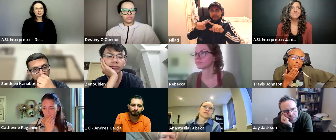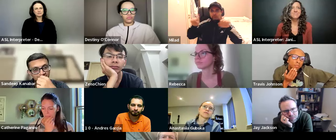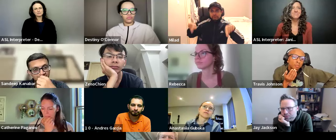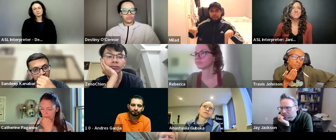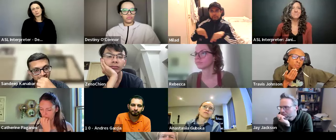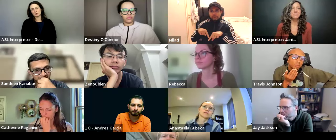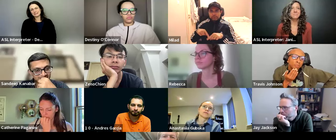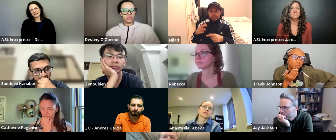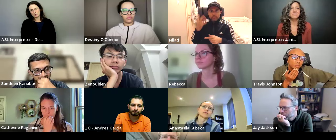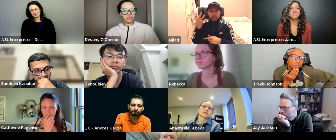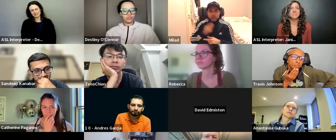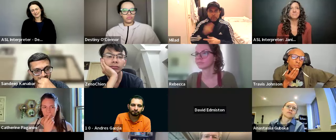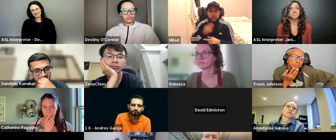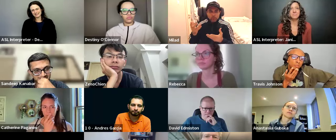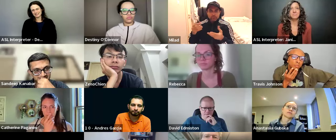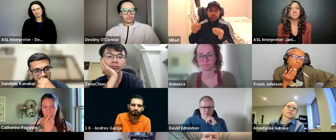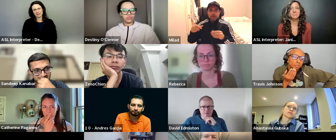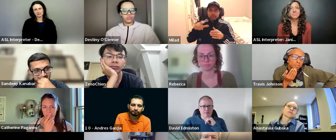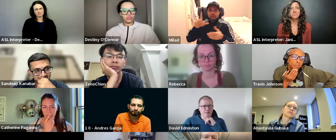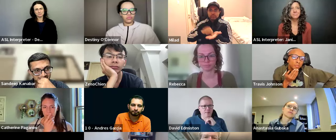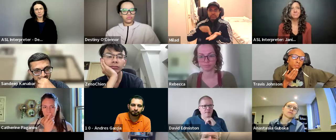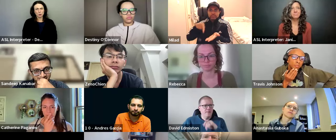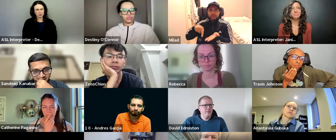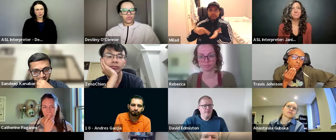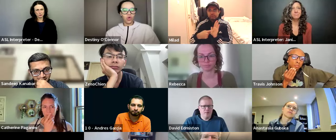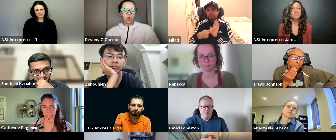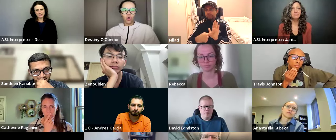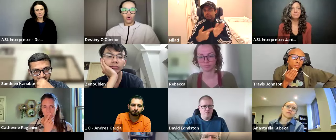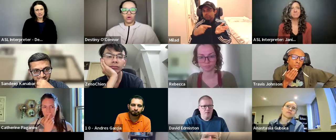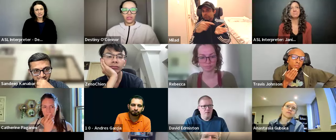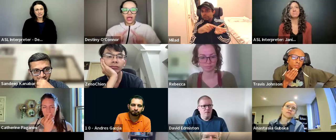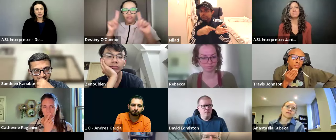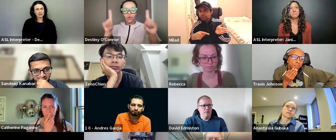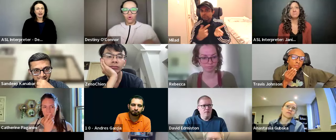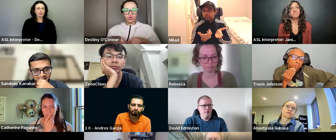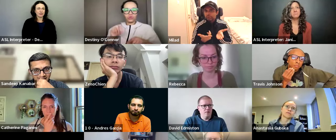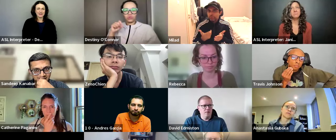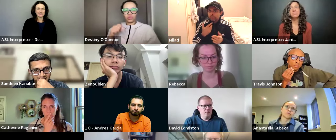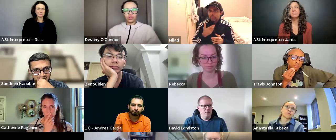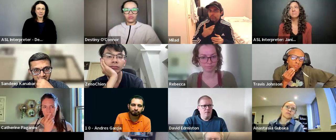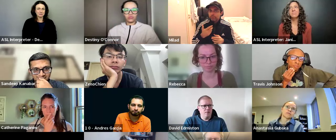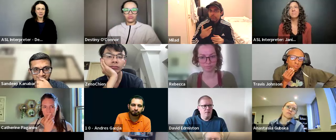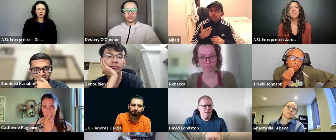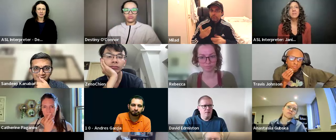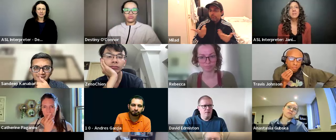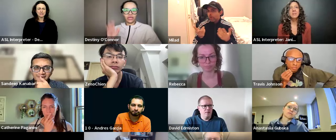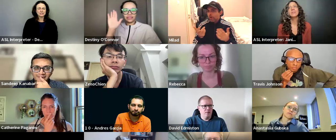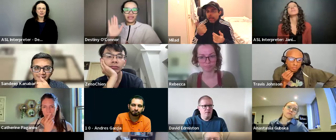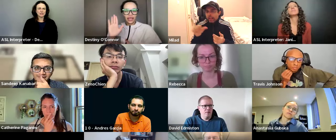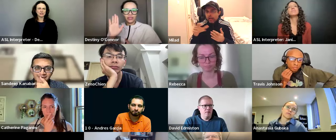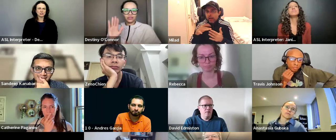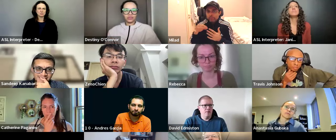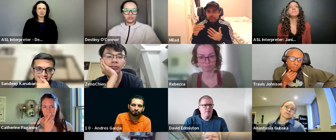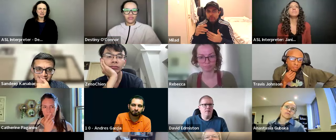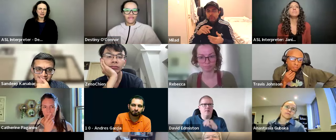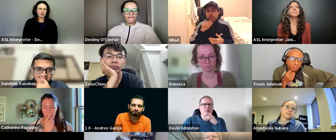maybe we should print out a nice like board or something that we can display rather than having the laptop up, so